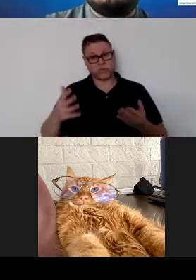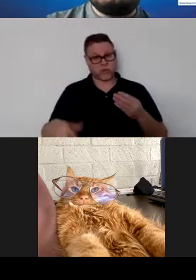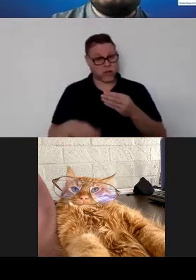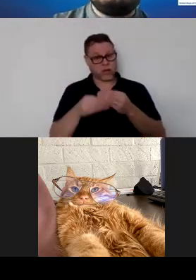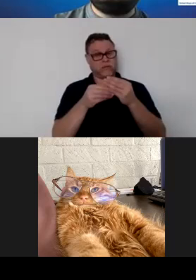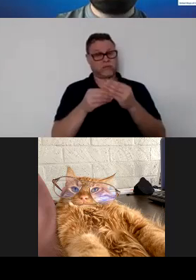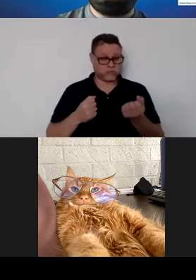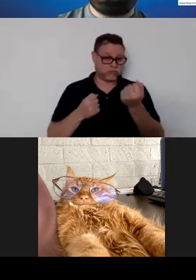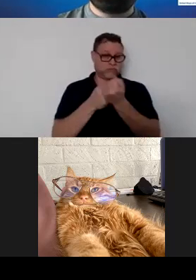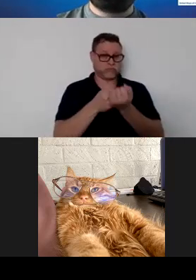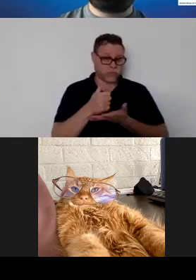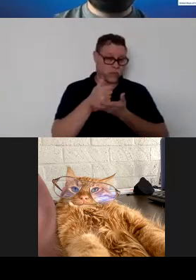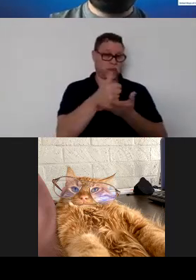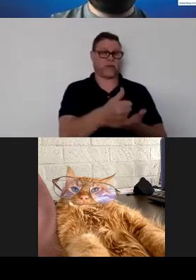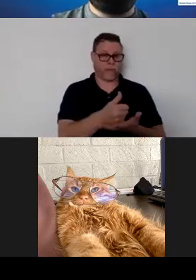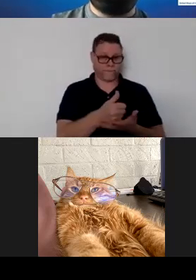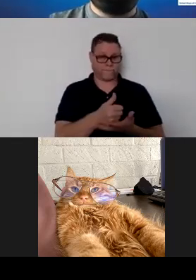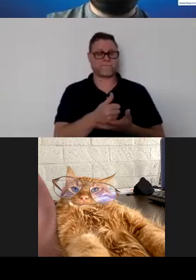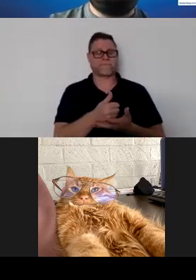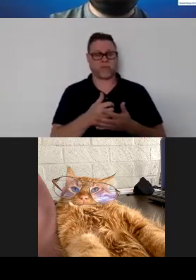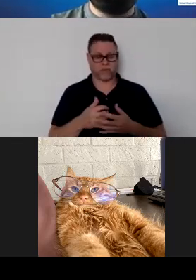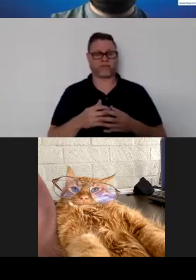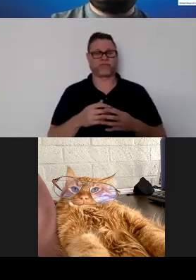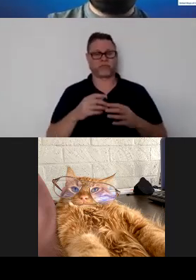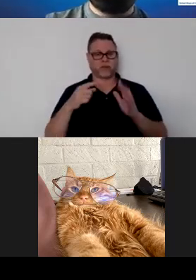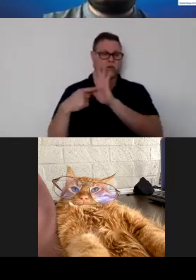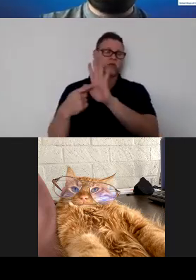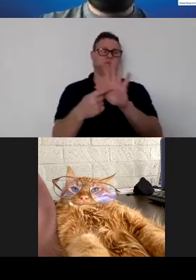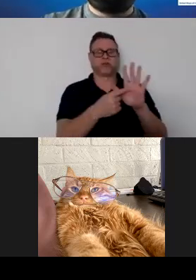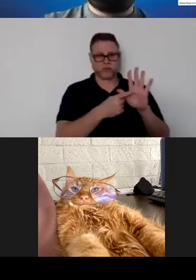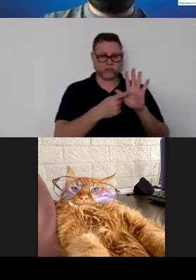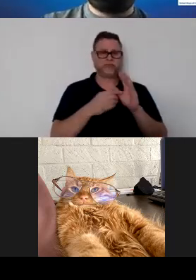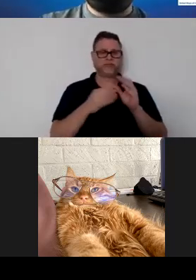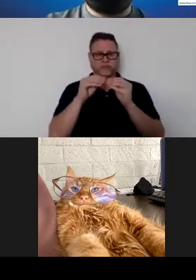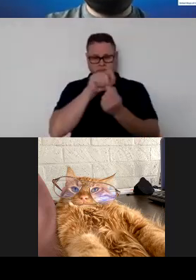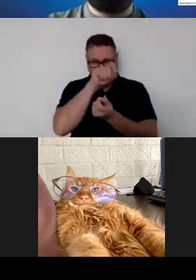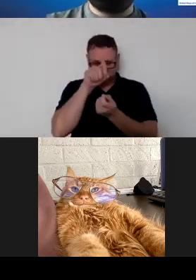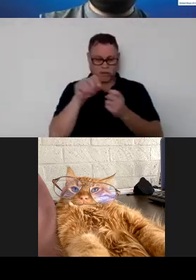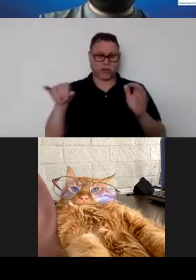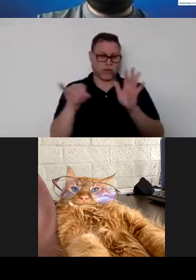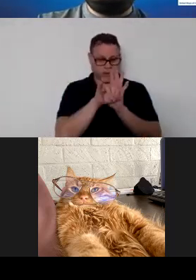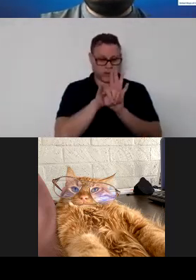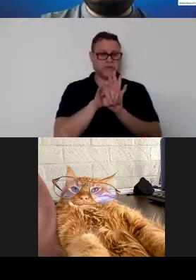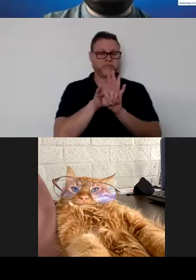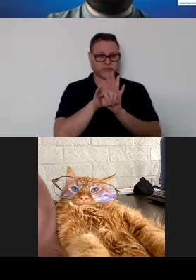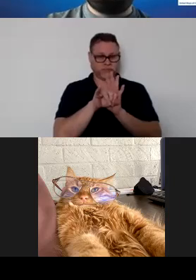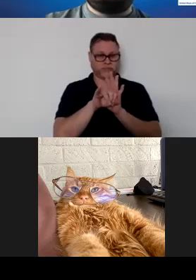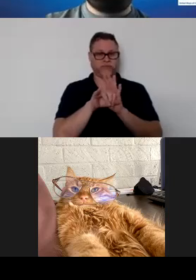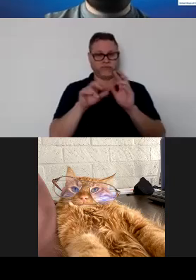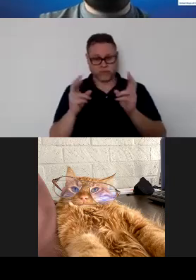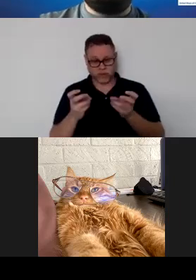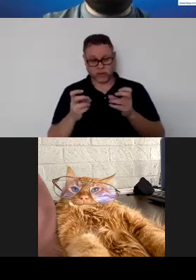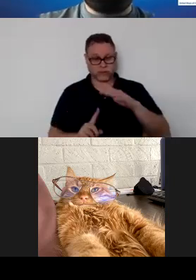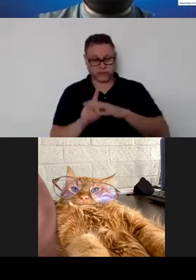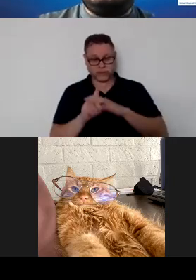helpful. This will paint a clearer picture of their communities and help more accurately identify pitfalls in existing systems and